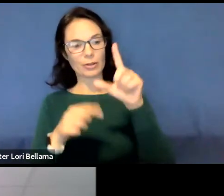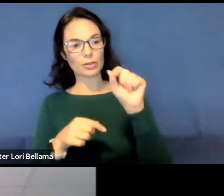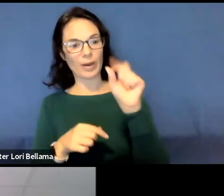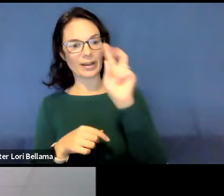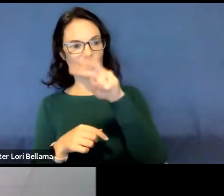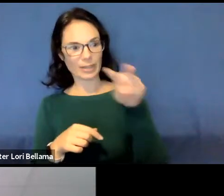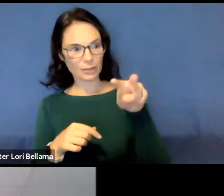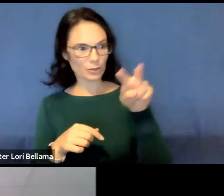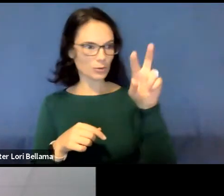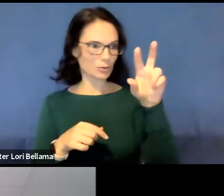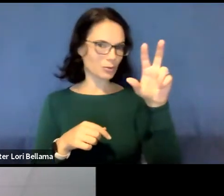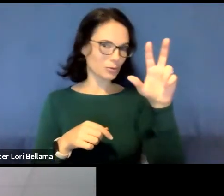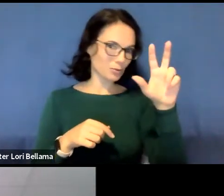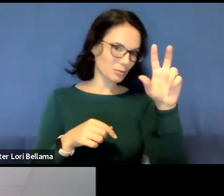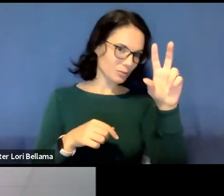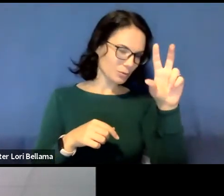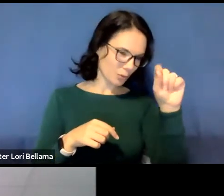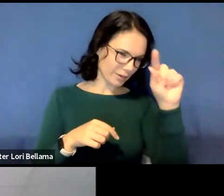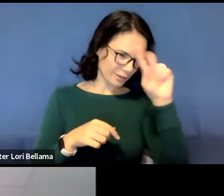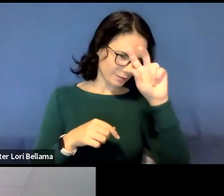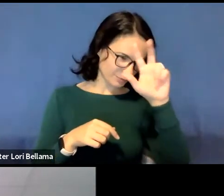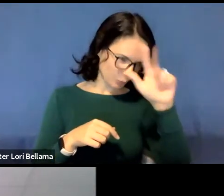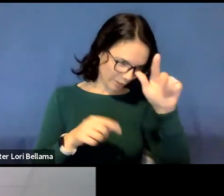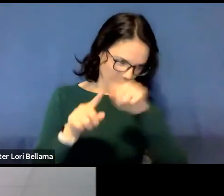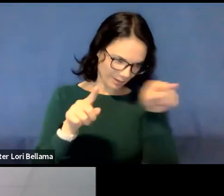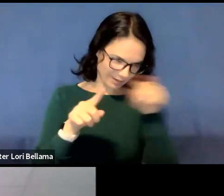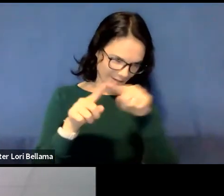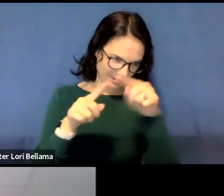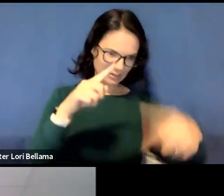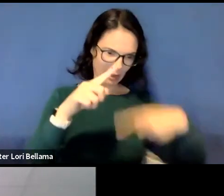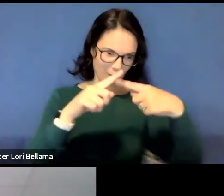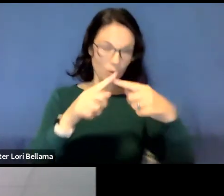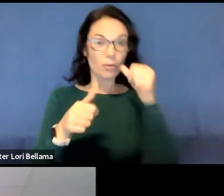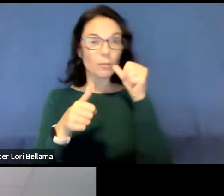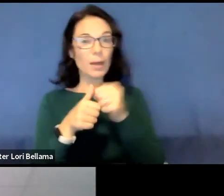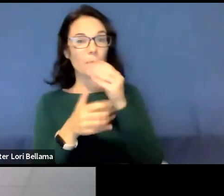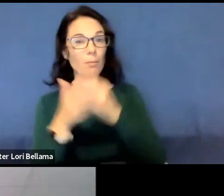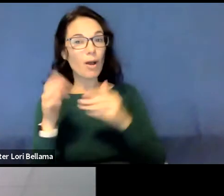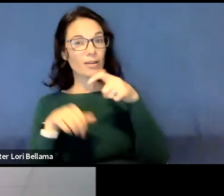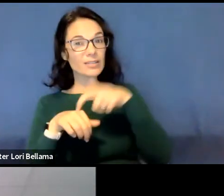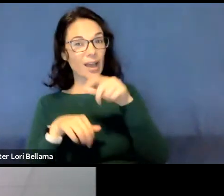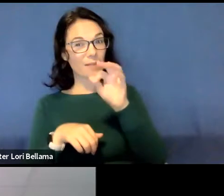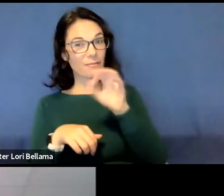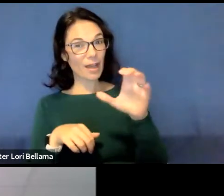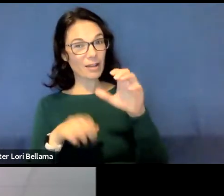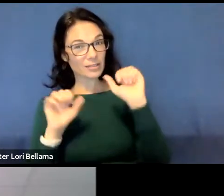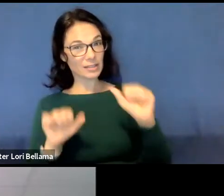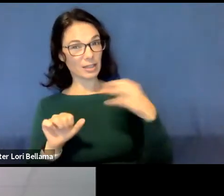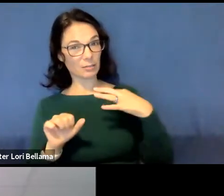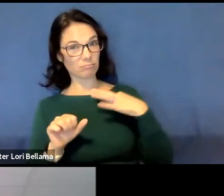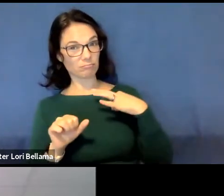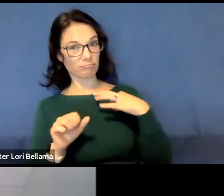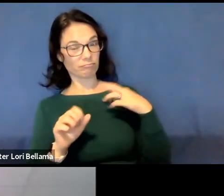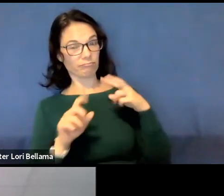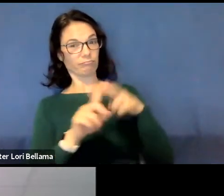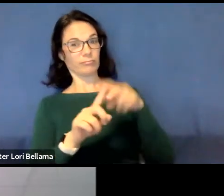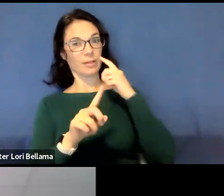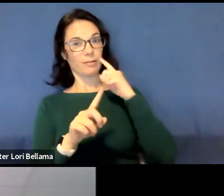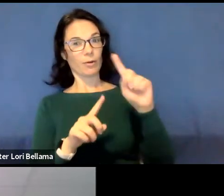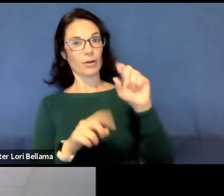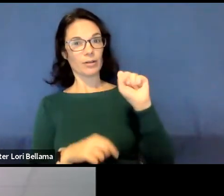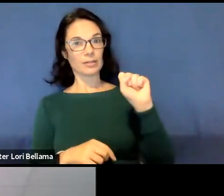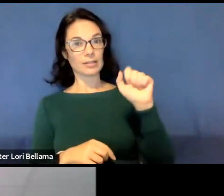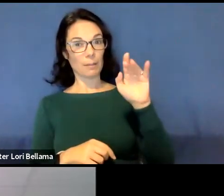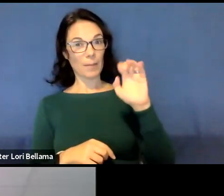2022-2023 cycle. And don't forget that part-time faculty are now eligible to apply for sabbatical. And we did